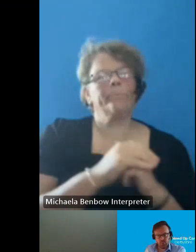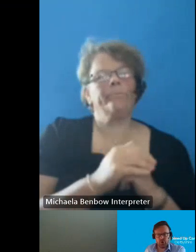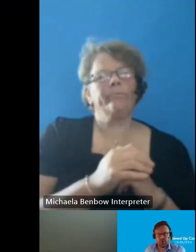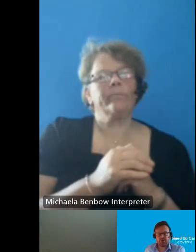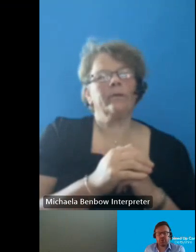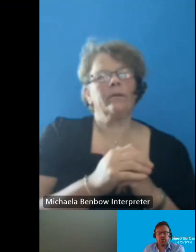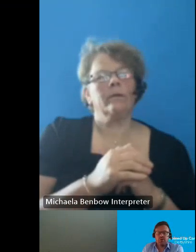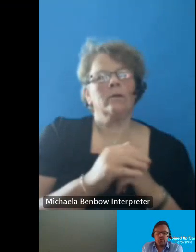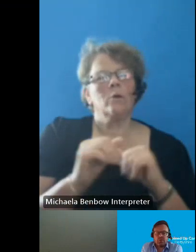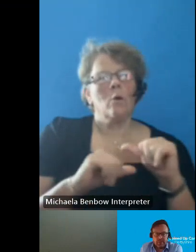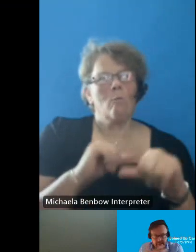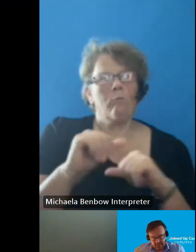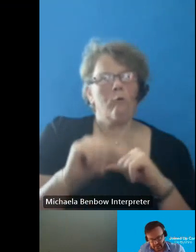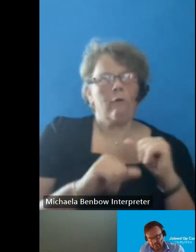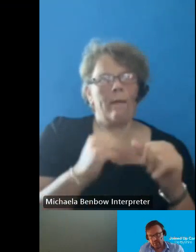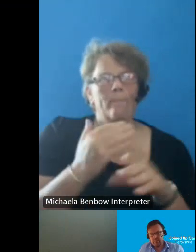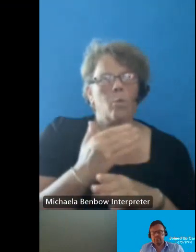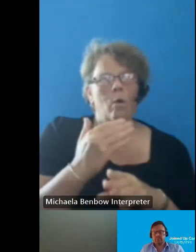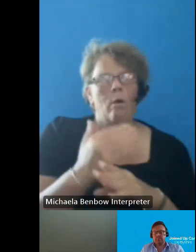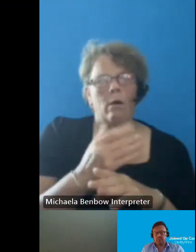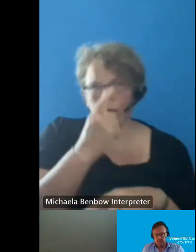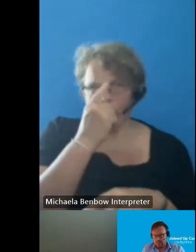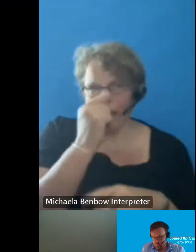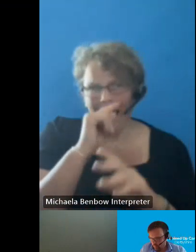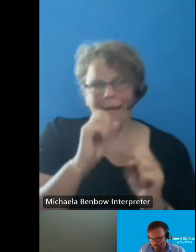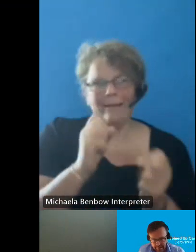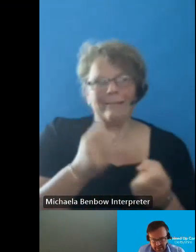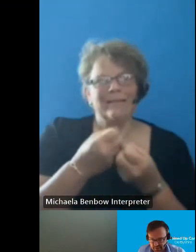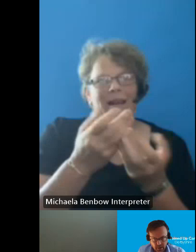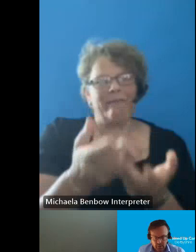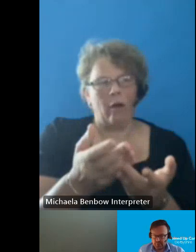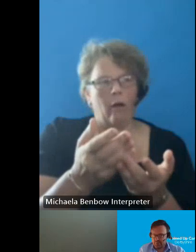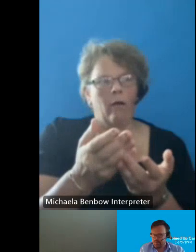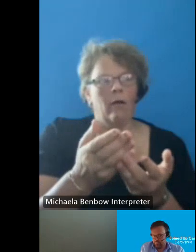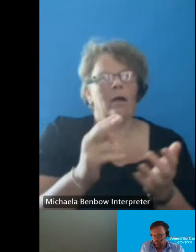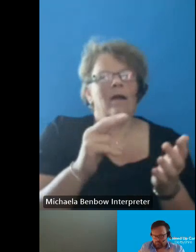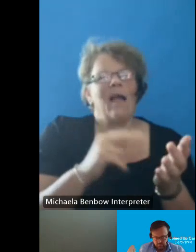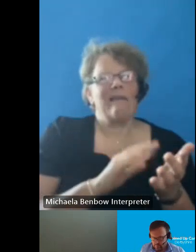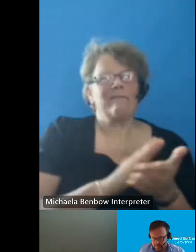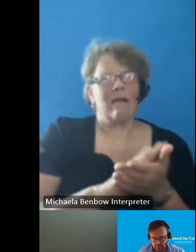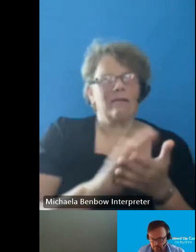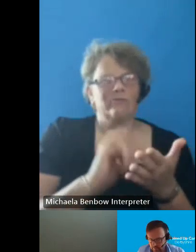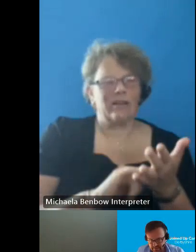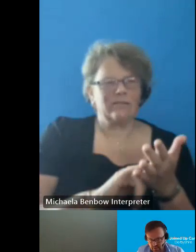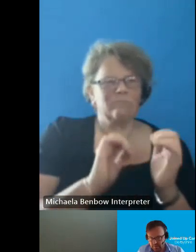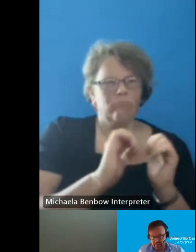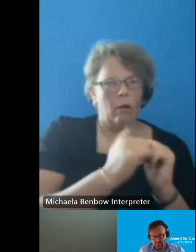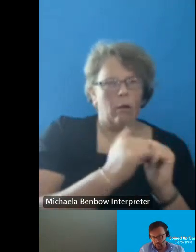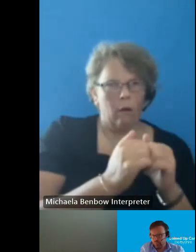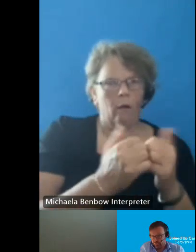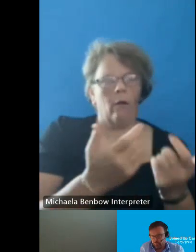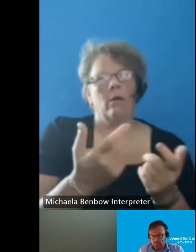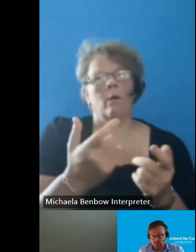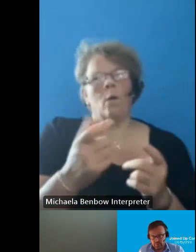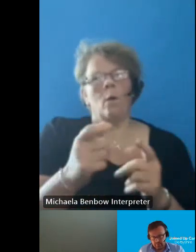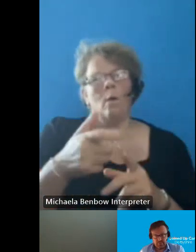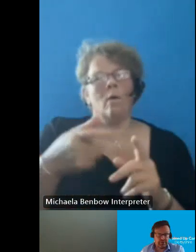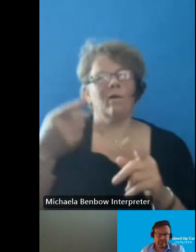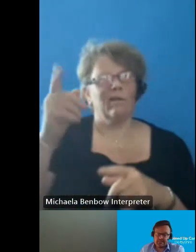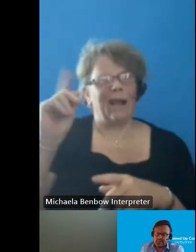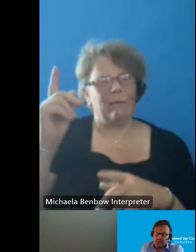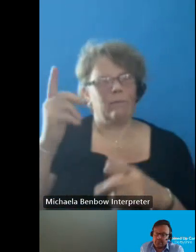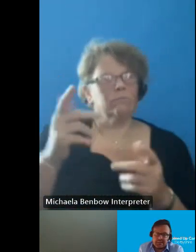program of work that we can deliver, with NHS partners, with local authority colleagues, but also more